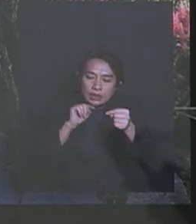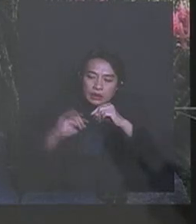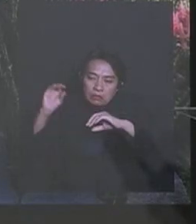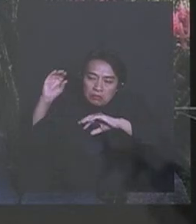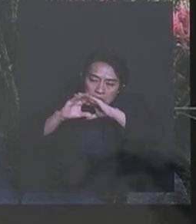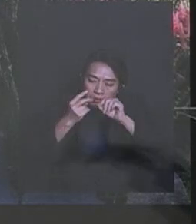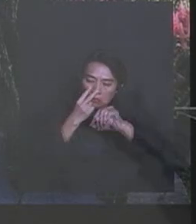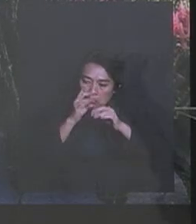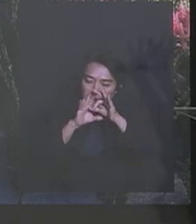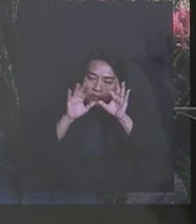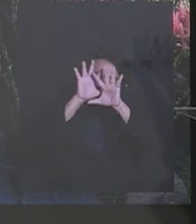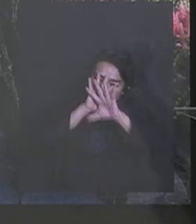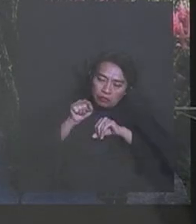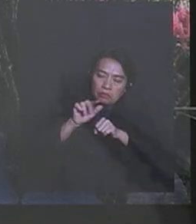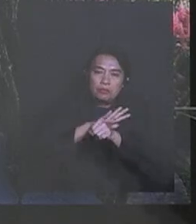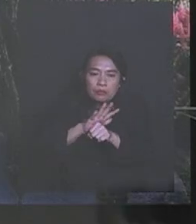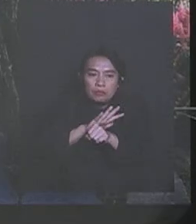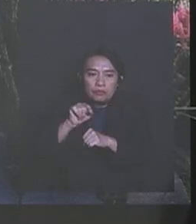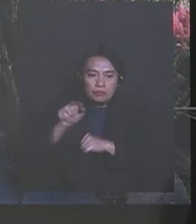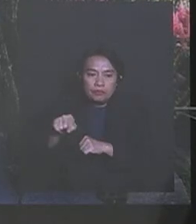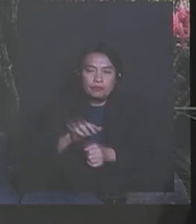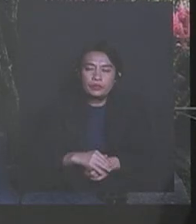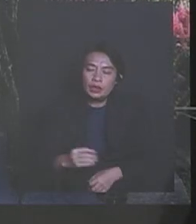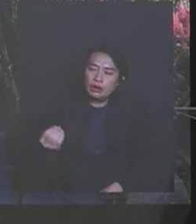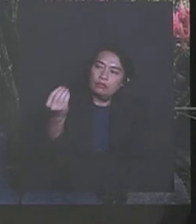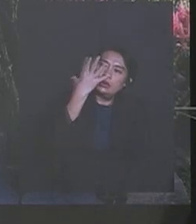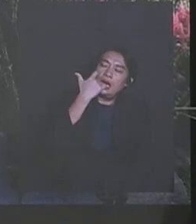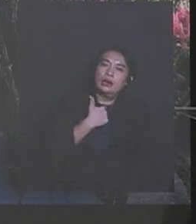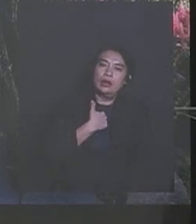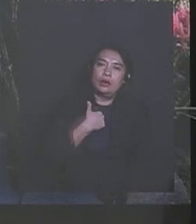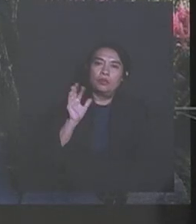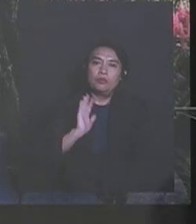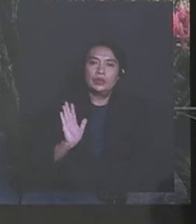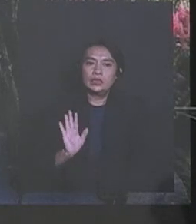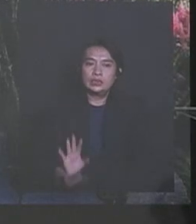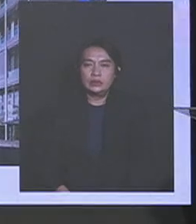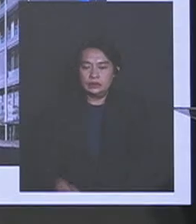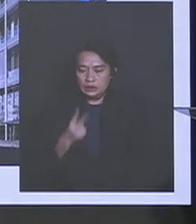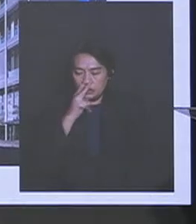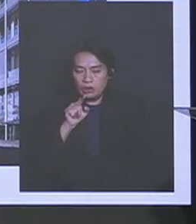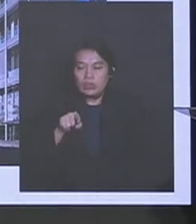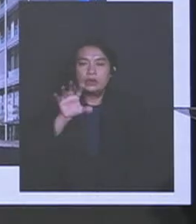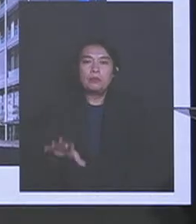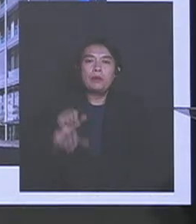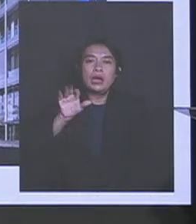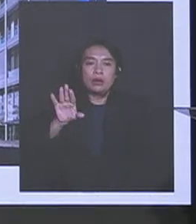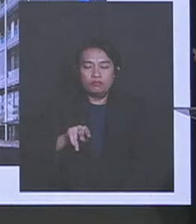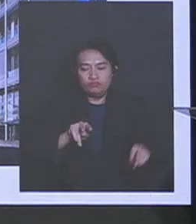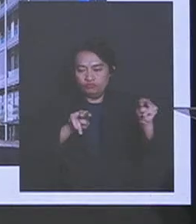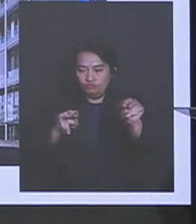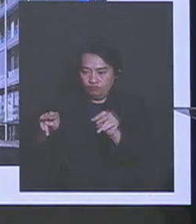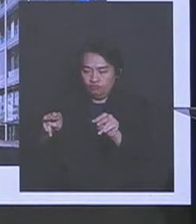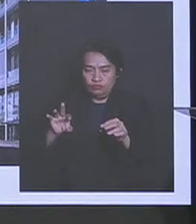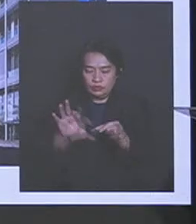face. It's sort of, you can really kind of see the city in a nice way. And